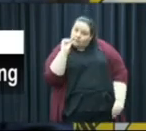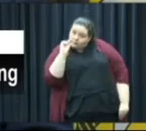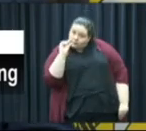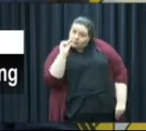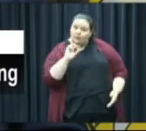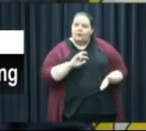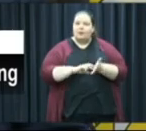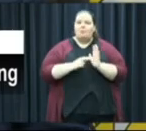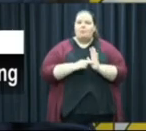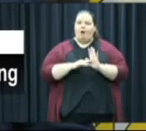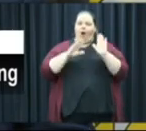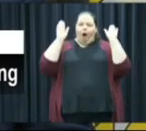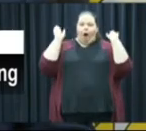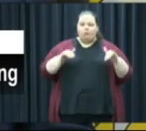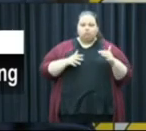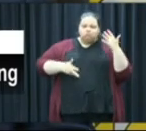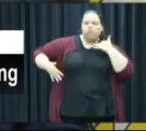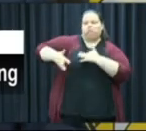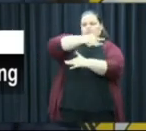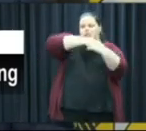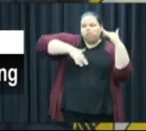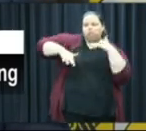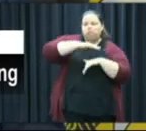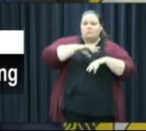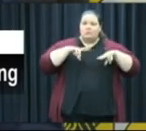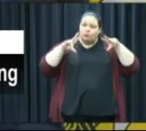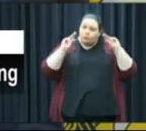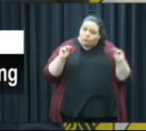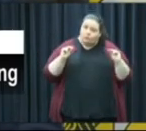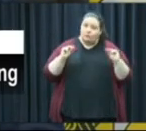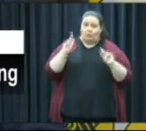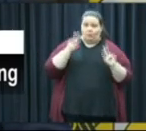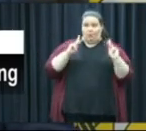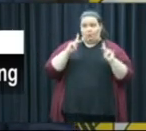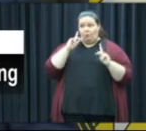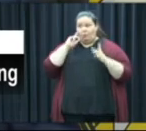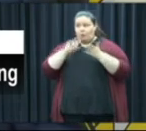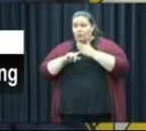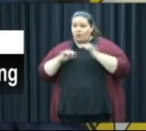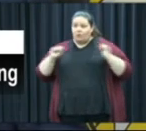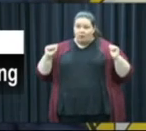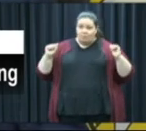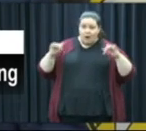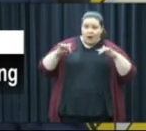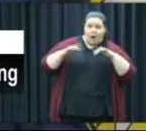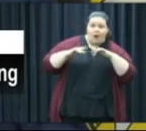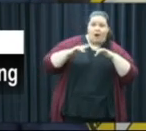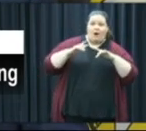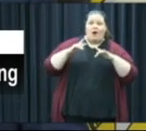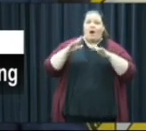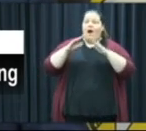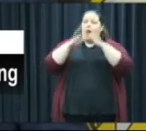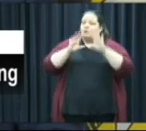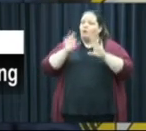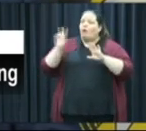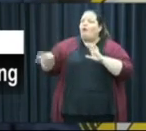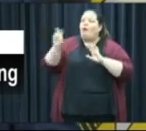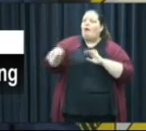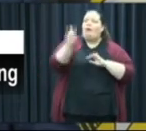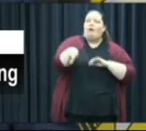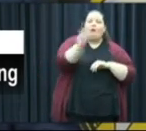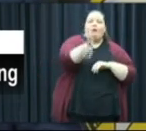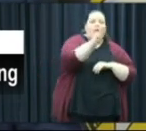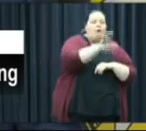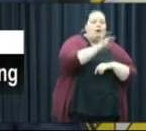is not a free-for-all. If people start attending gatherings that extend beyond their two-household bubble right now, we could begin